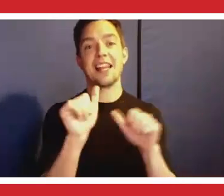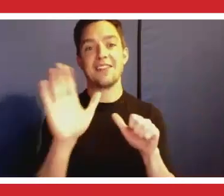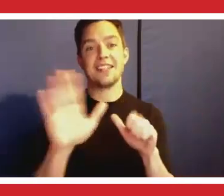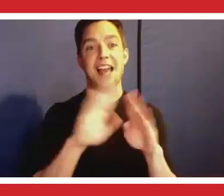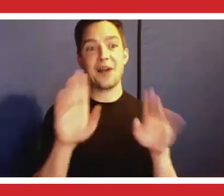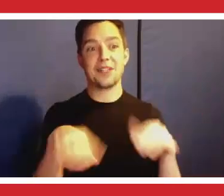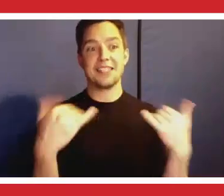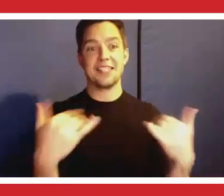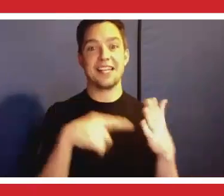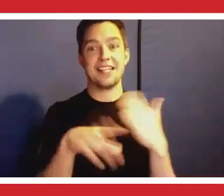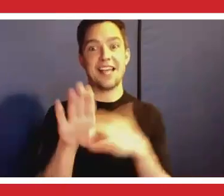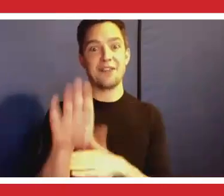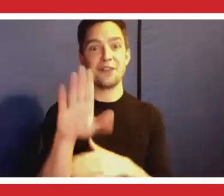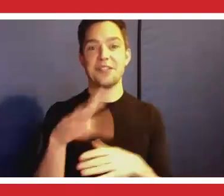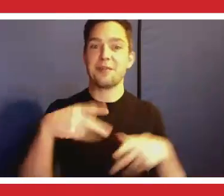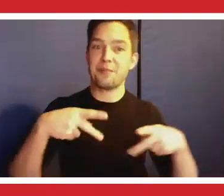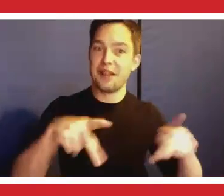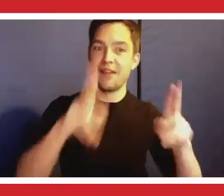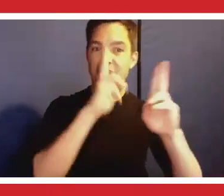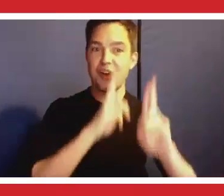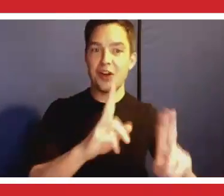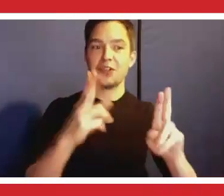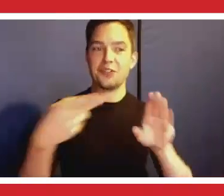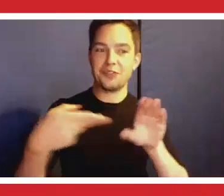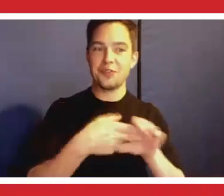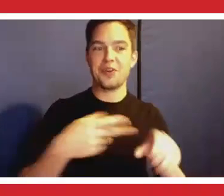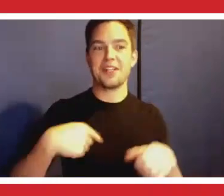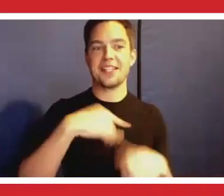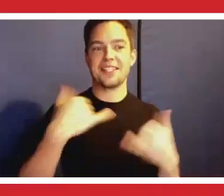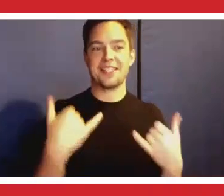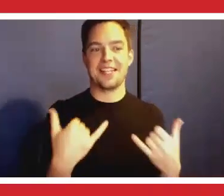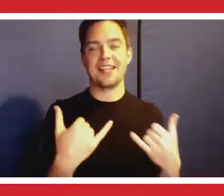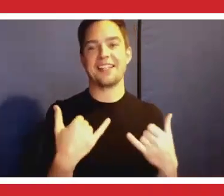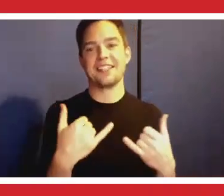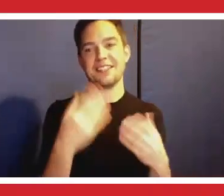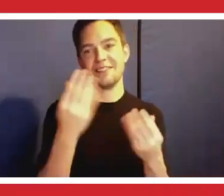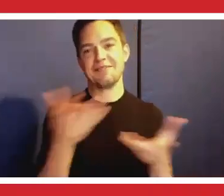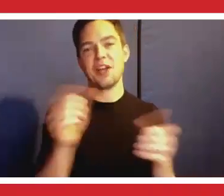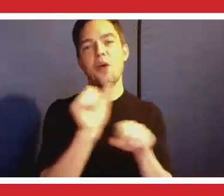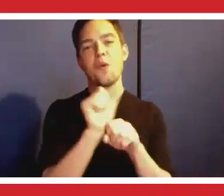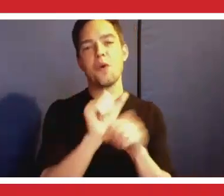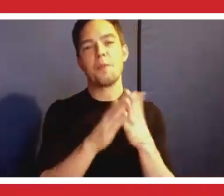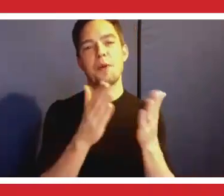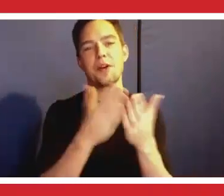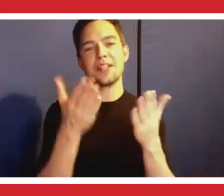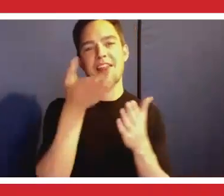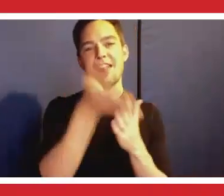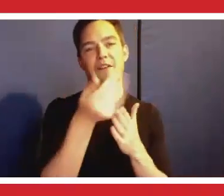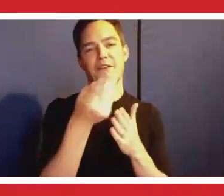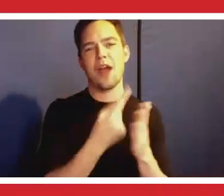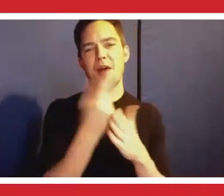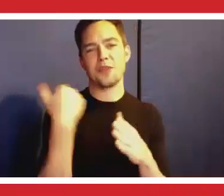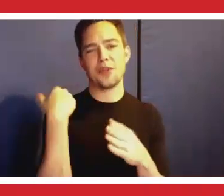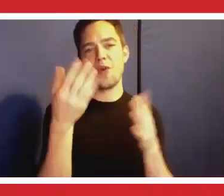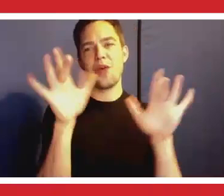it's a real privilege and an honor to have you with us, sir. So just so that everybody knows, there were books in there a few hours ago. So